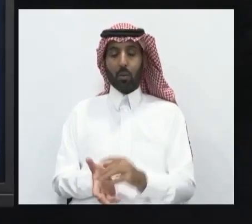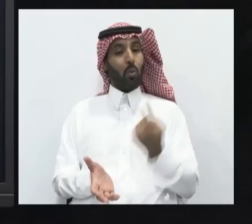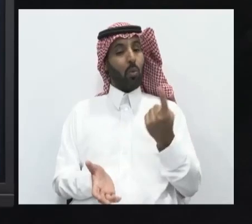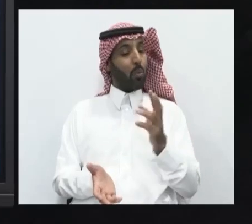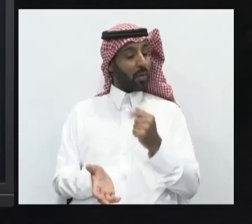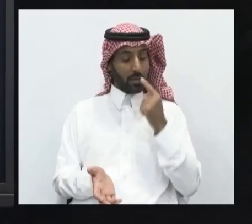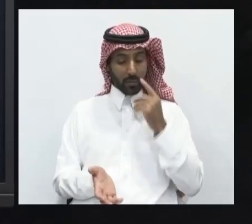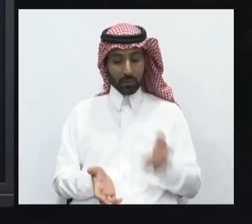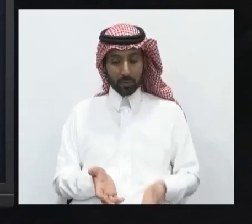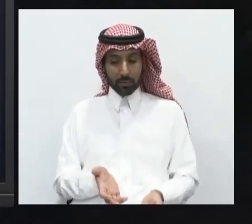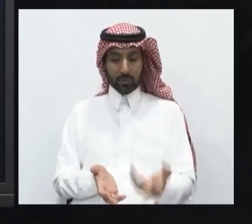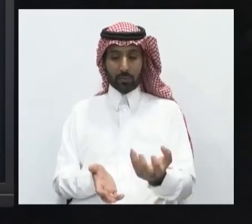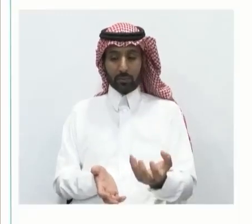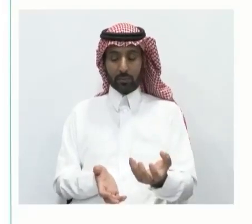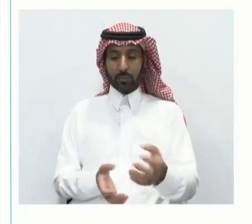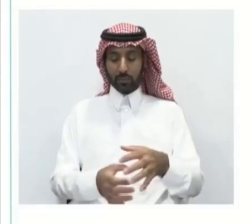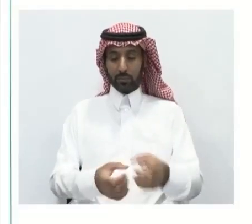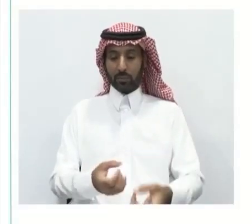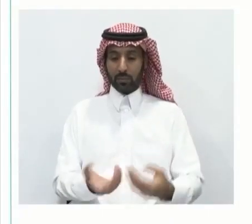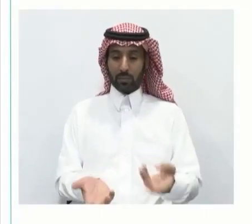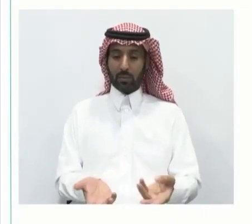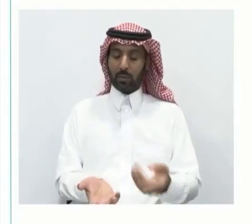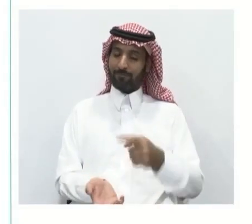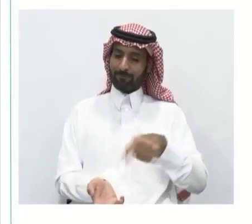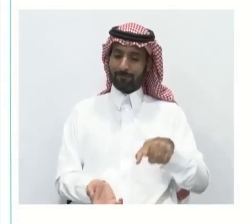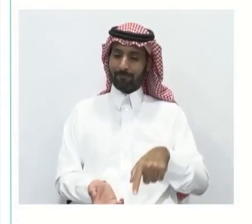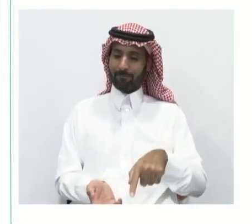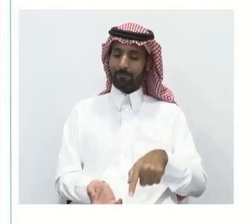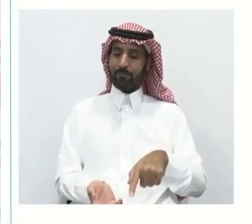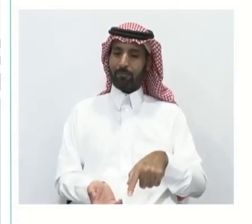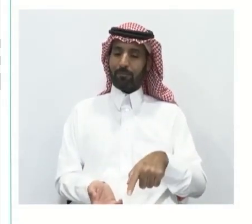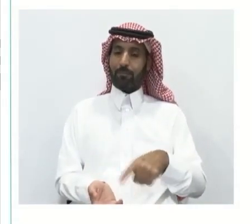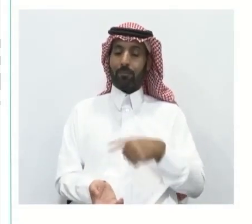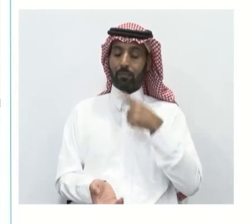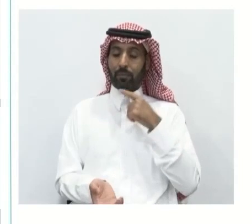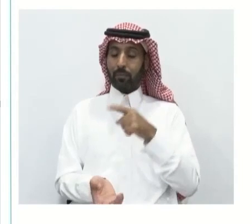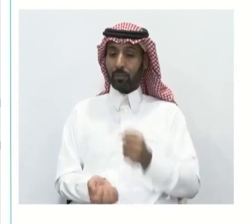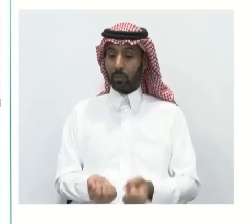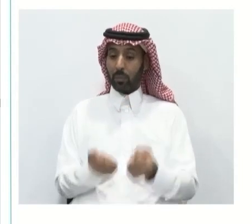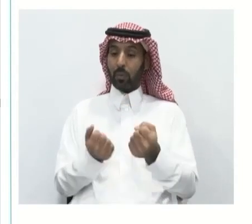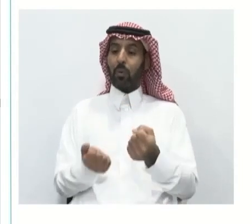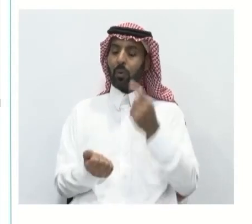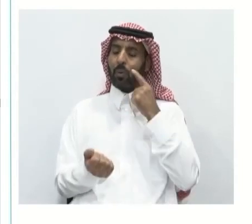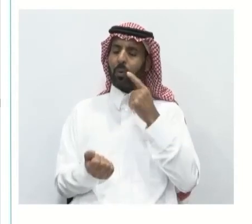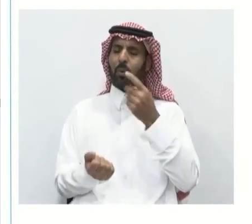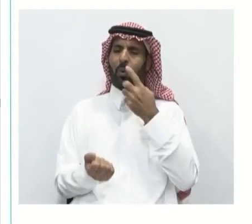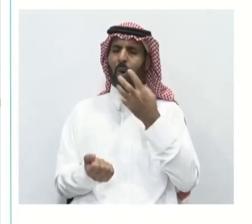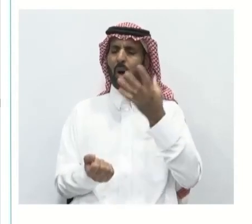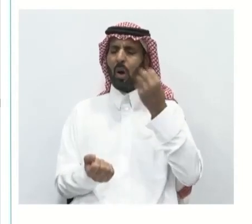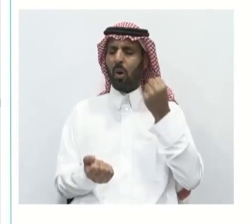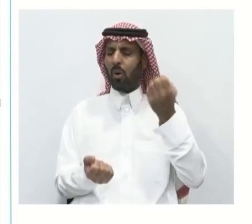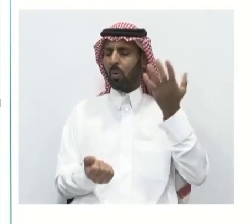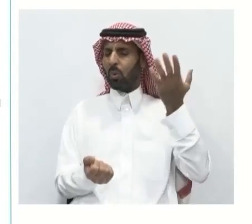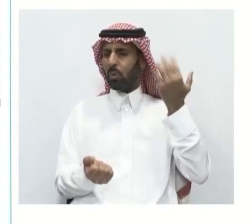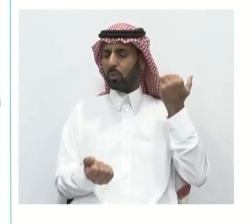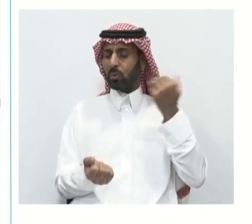one? Yes, that's correct. It's false. They said, the story says it was the oldest bowling alley.